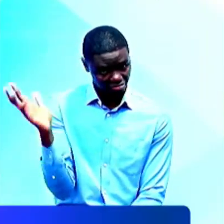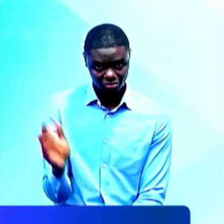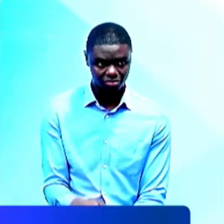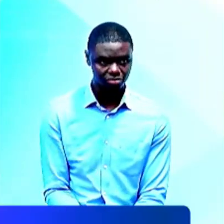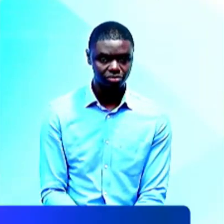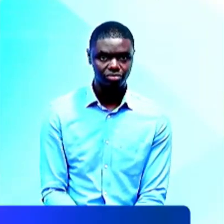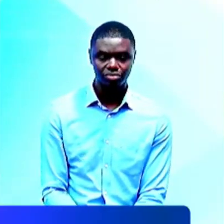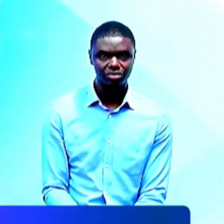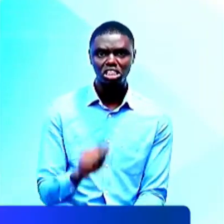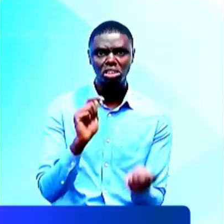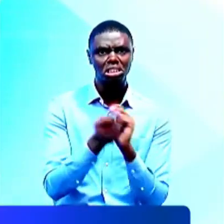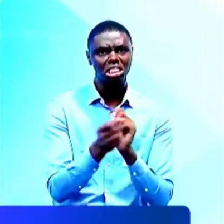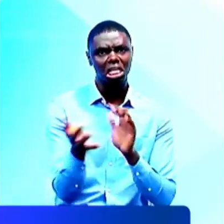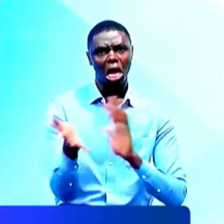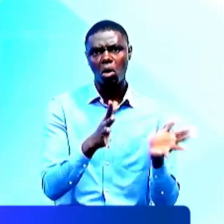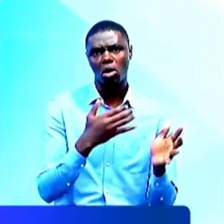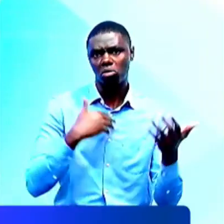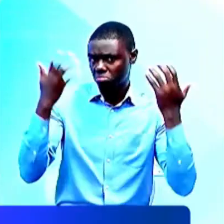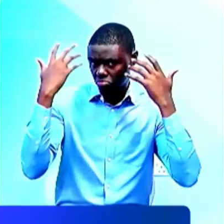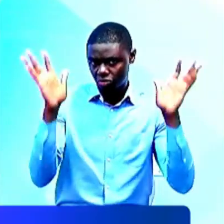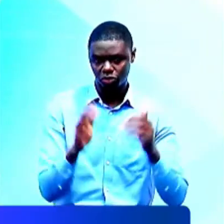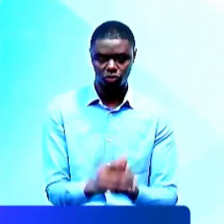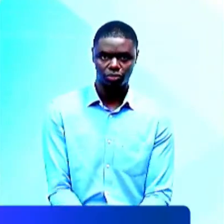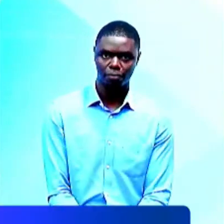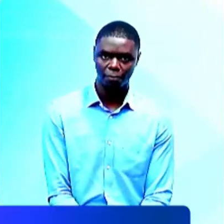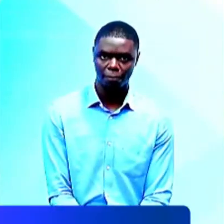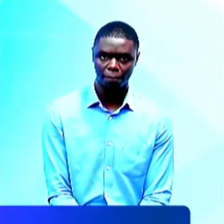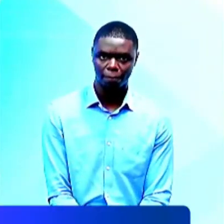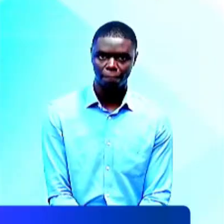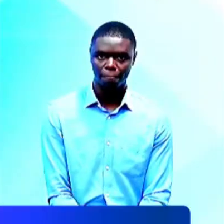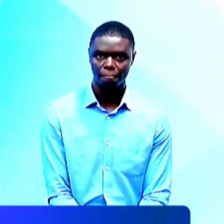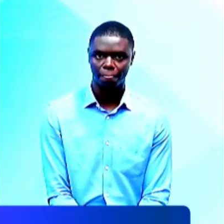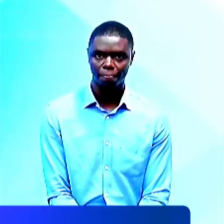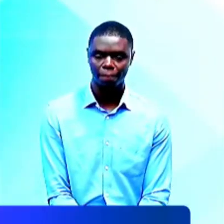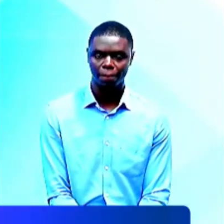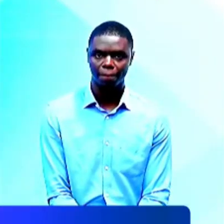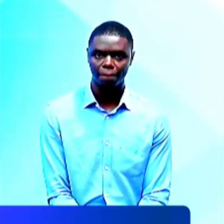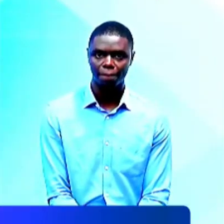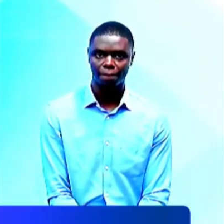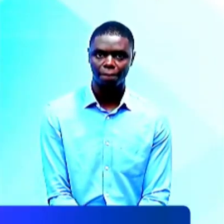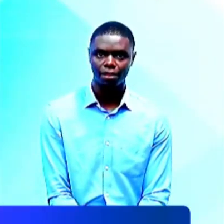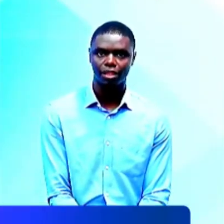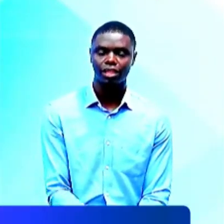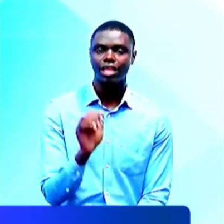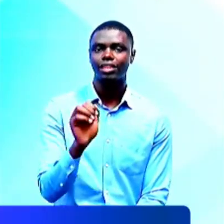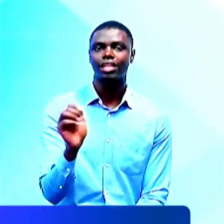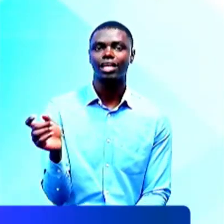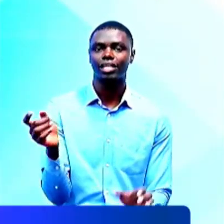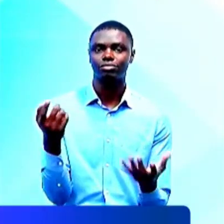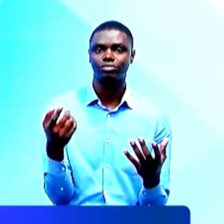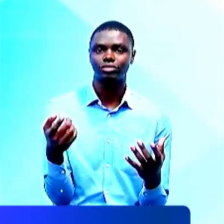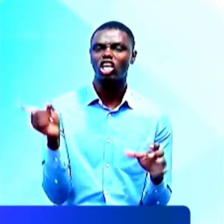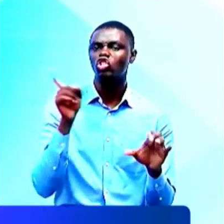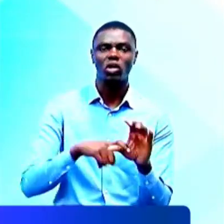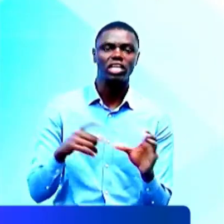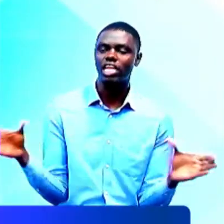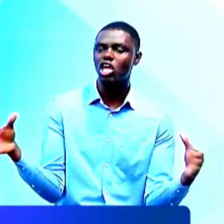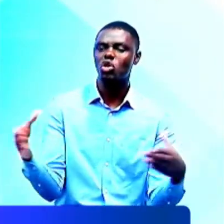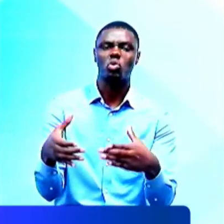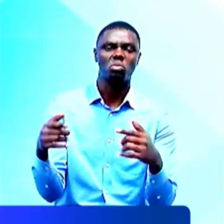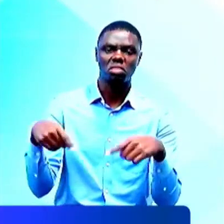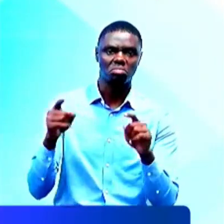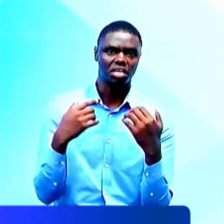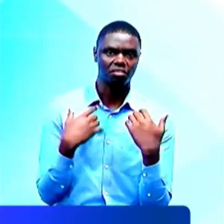don't know how it was changed, but it was changed. So they can join themselves and work together. But let me tell you